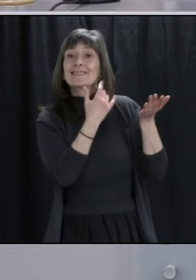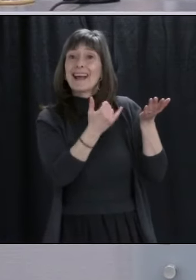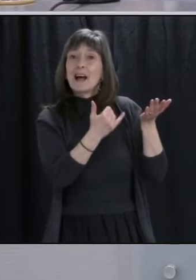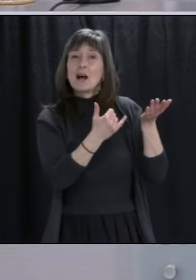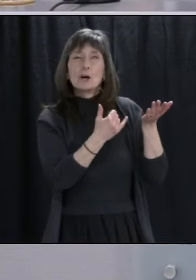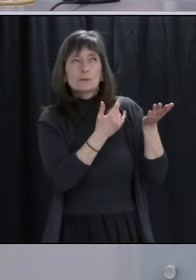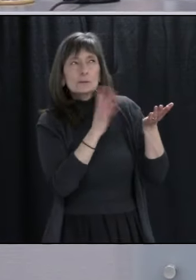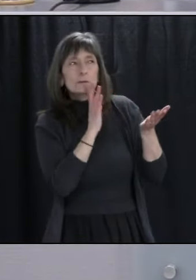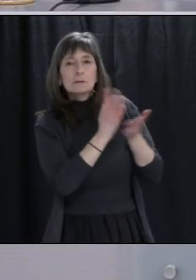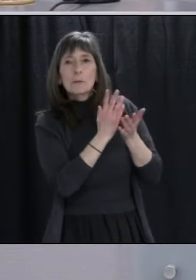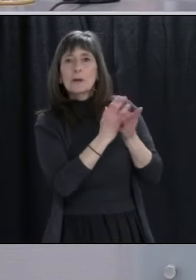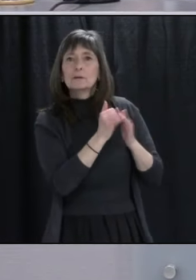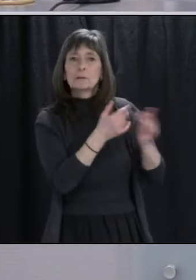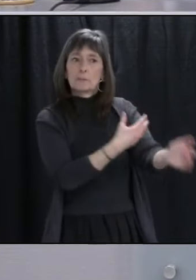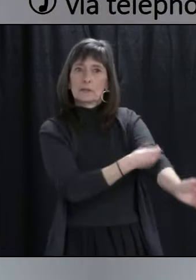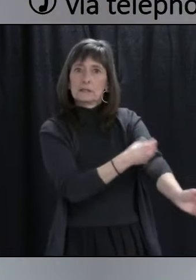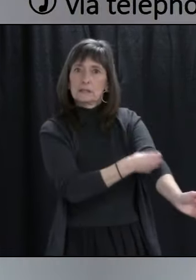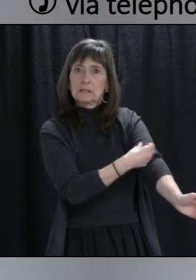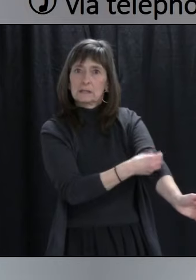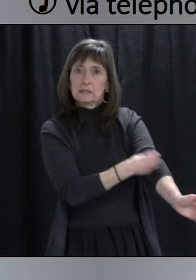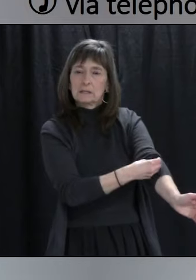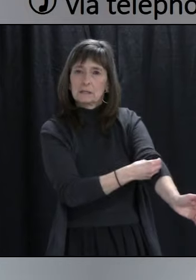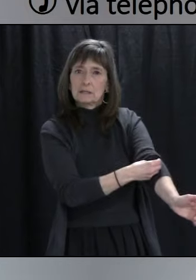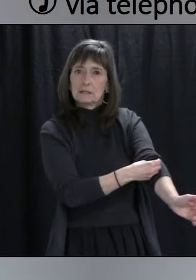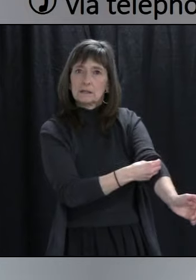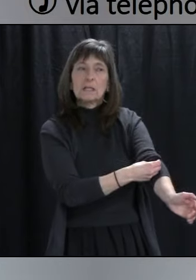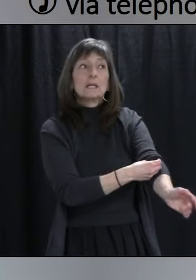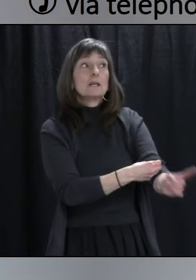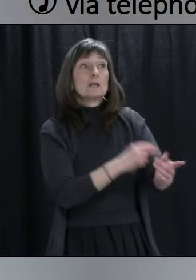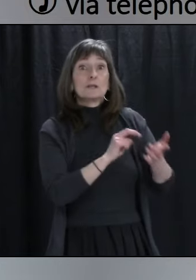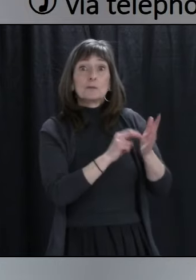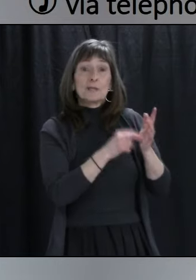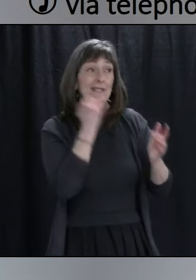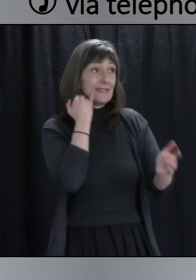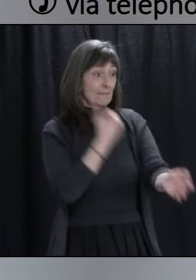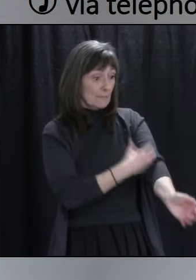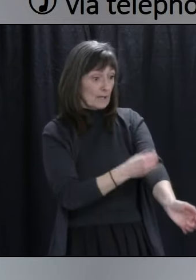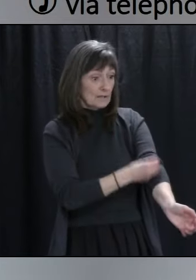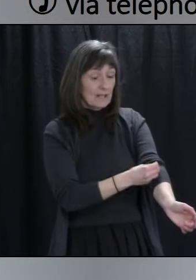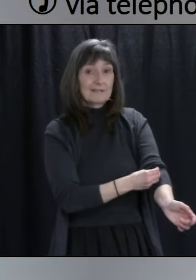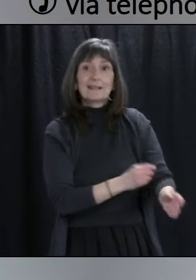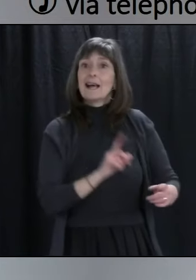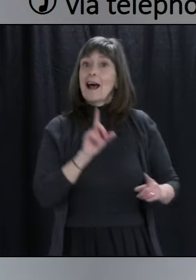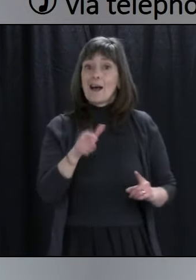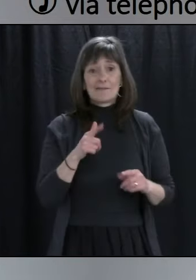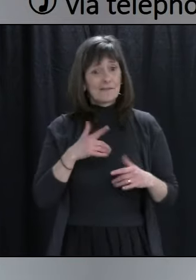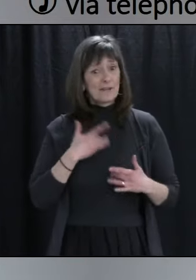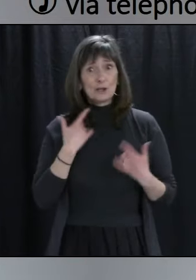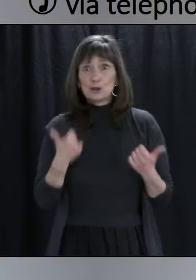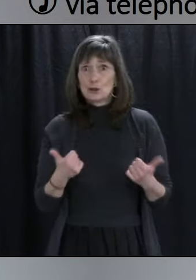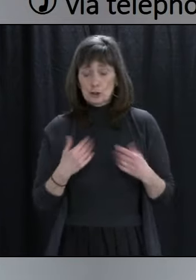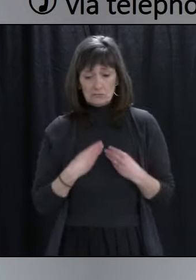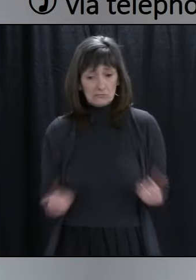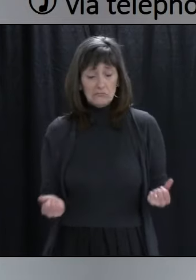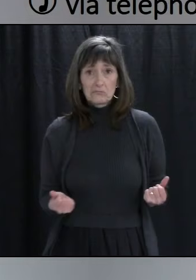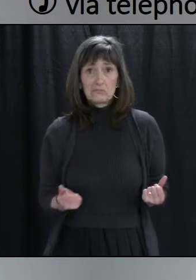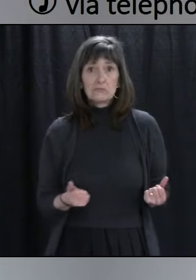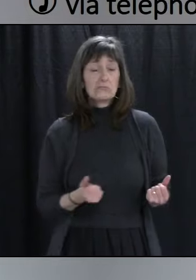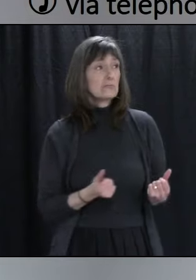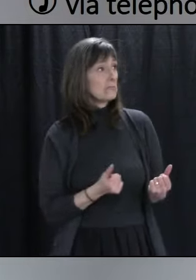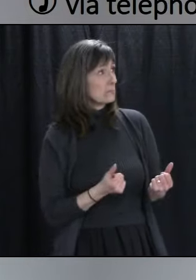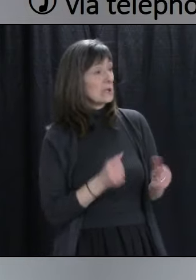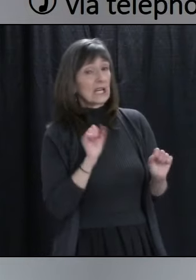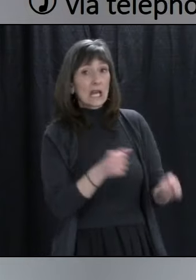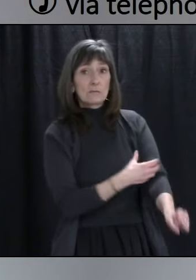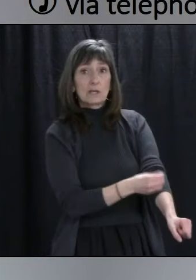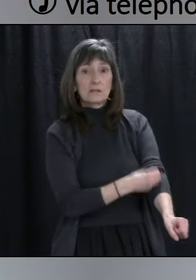antibodies. That will tell you if a person has had the disease. The current testing we are using and we have access